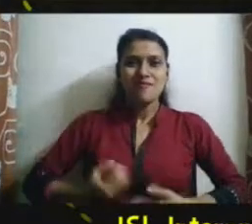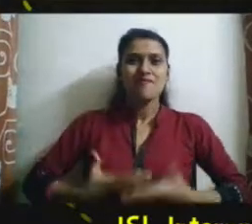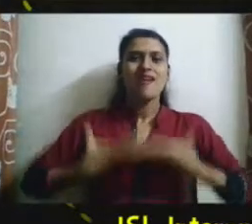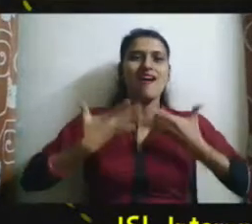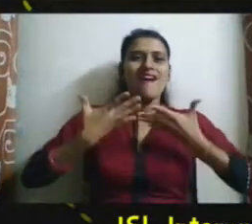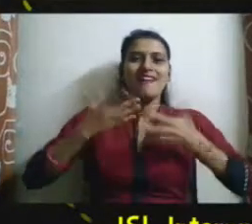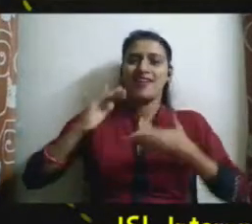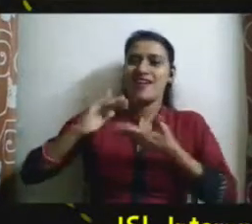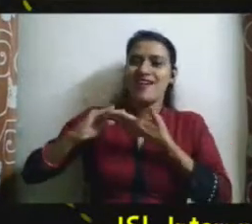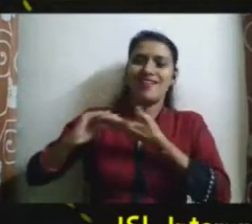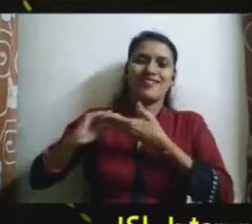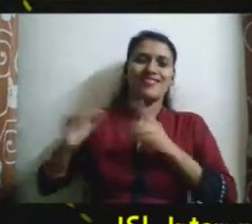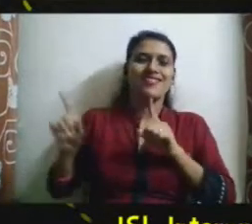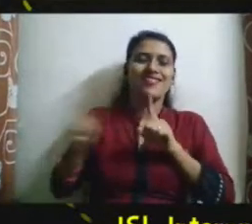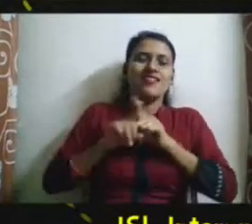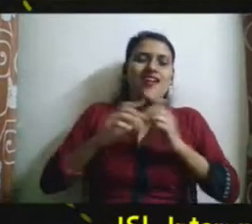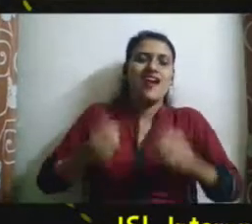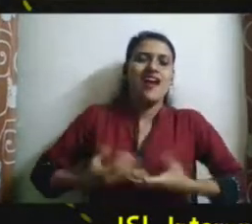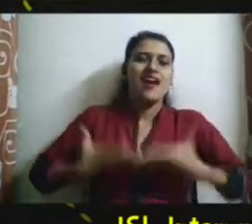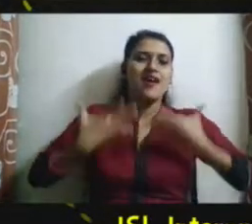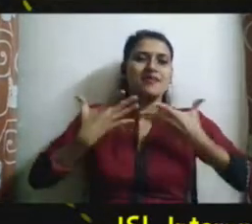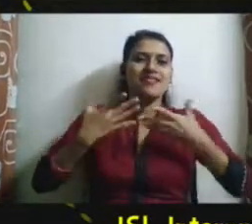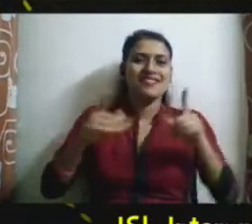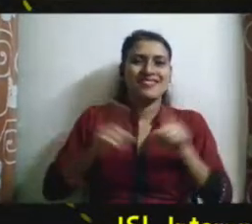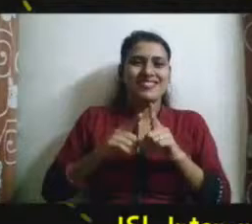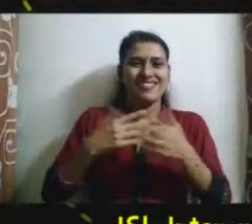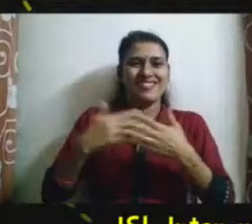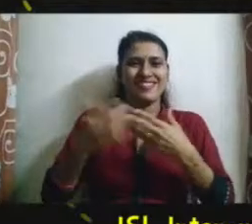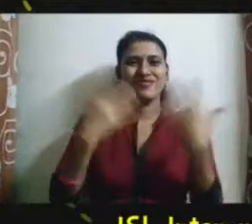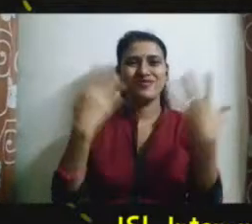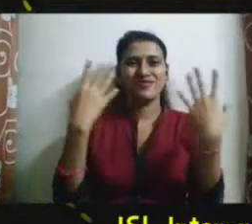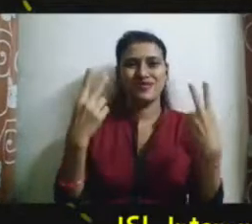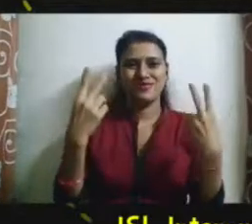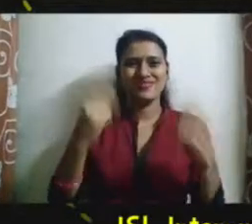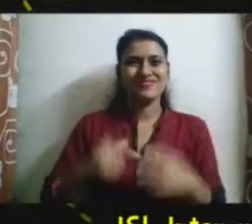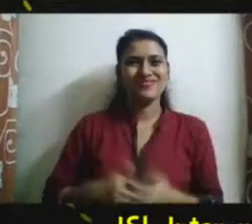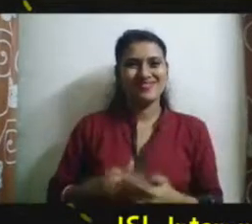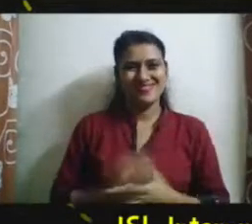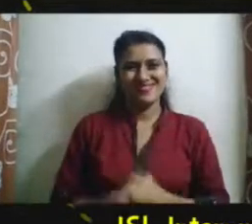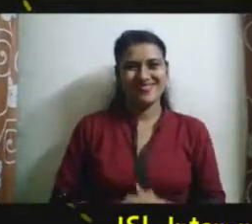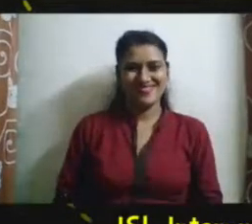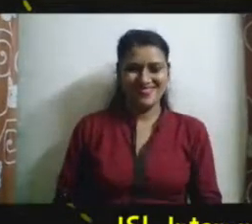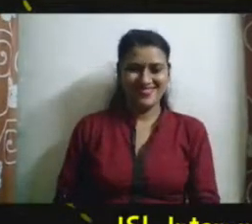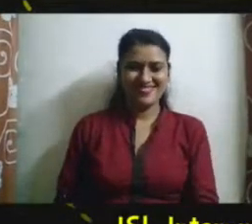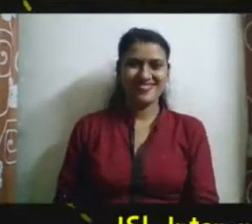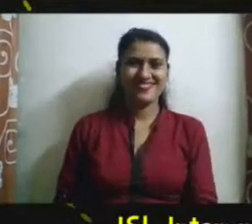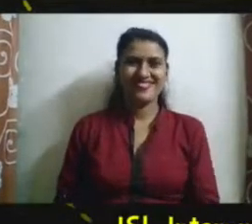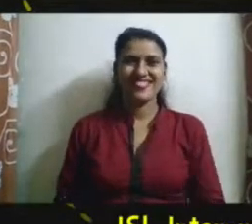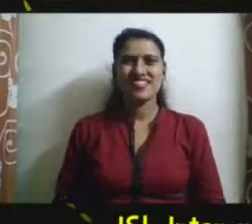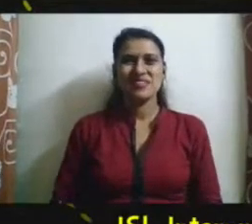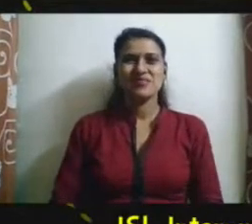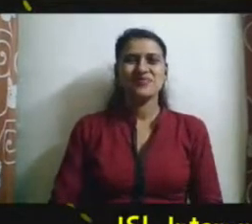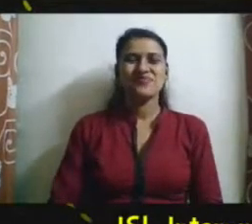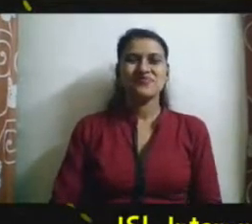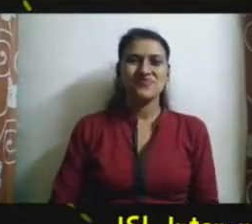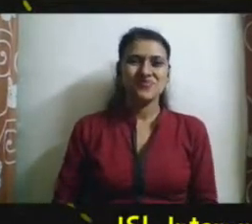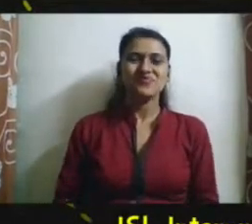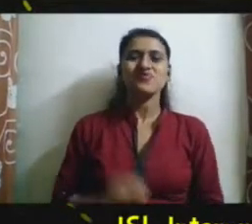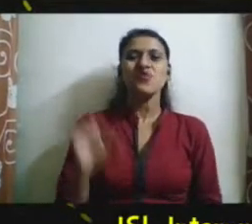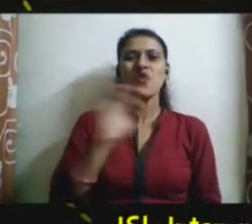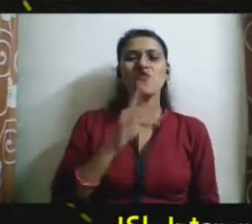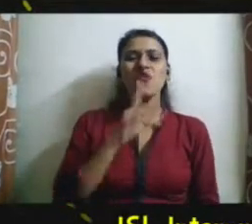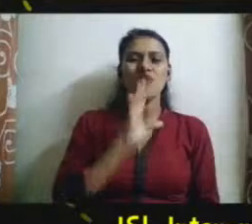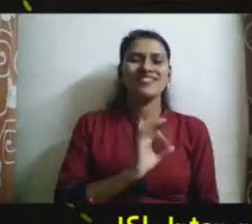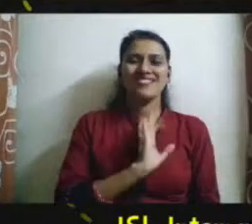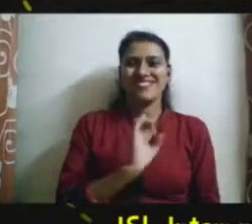sex. But I don't know if that's official. It would have to be still. That's not official, but we